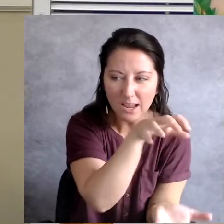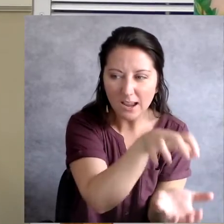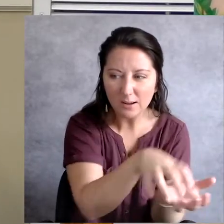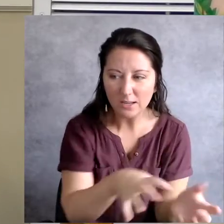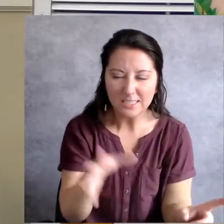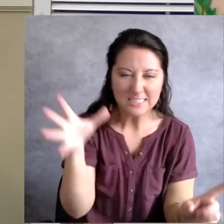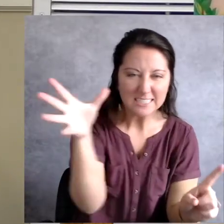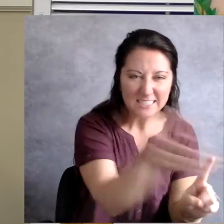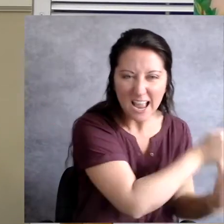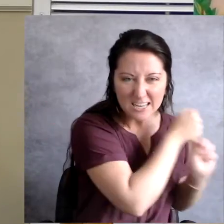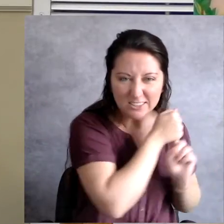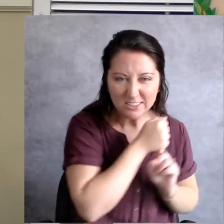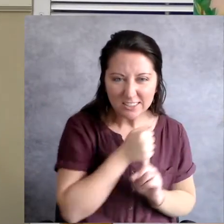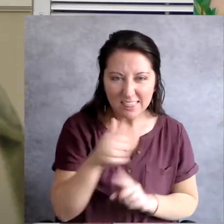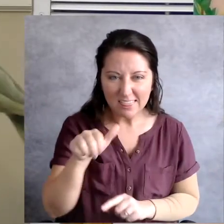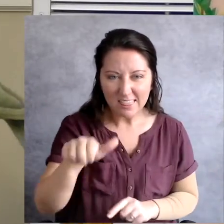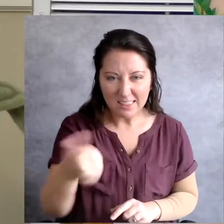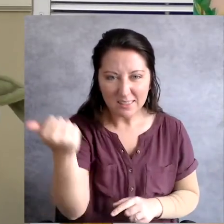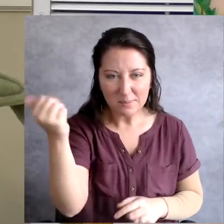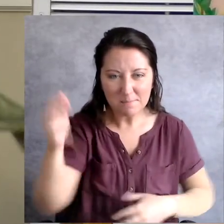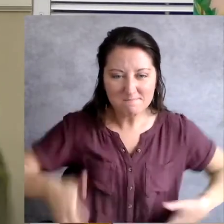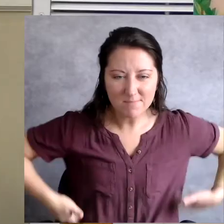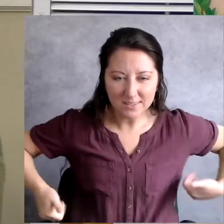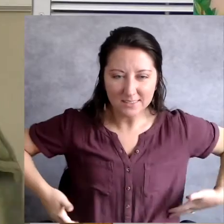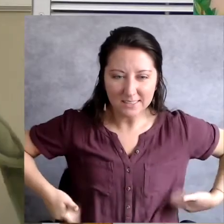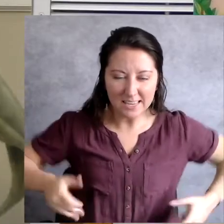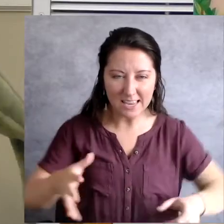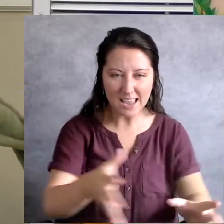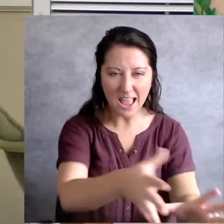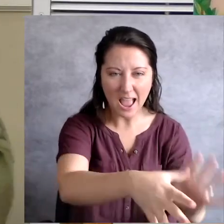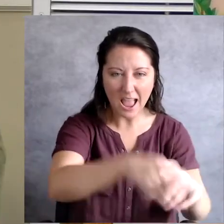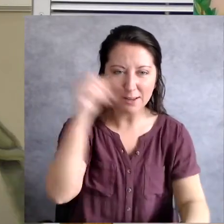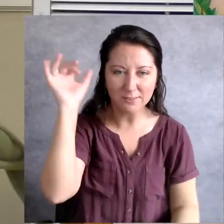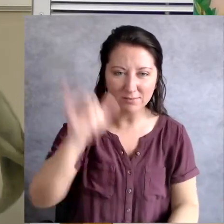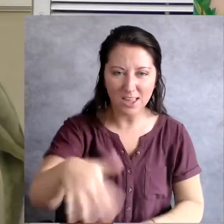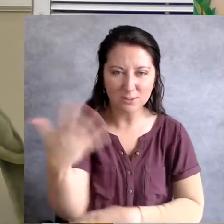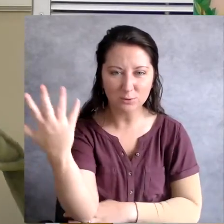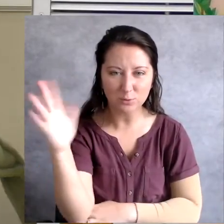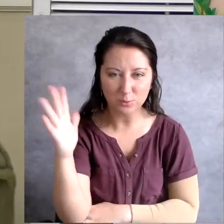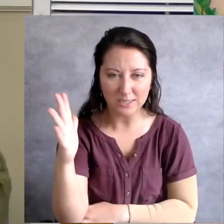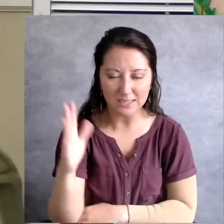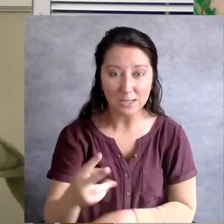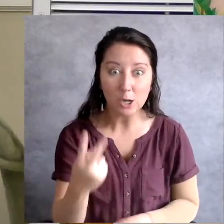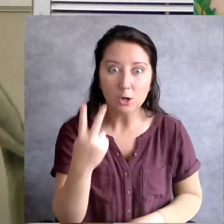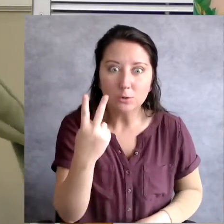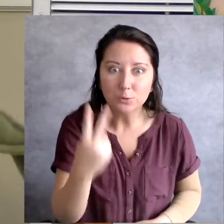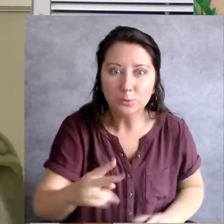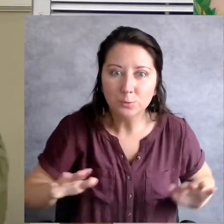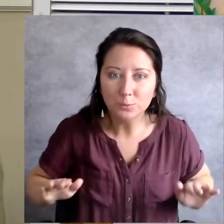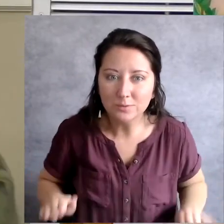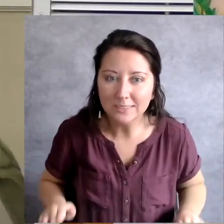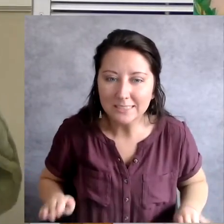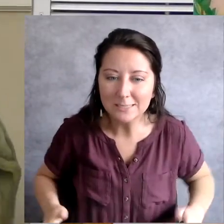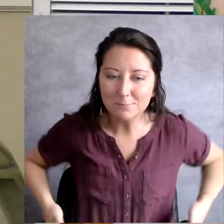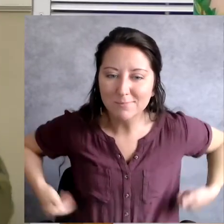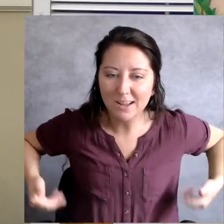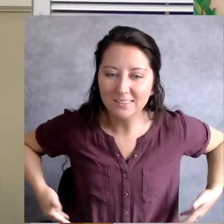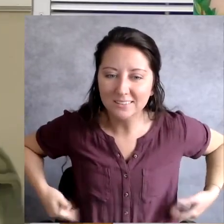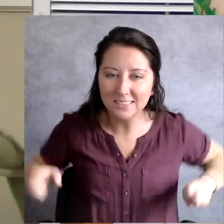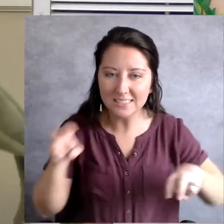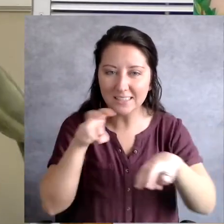quiet as can be, and snaps that monkey right out of the tree. 2